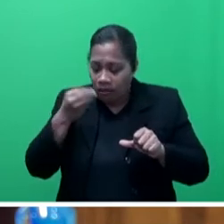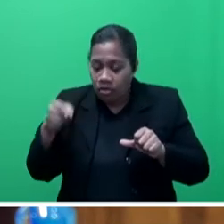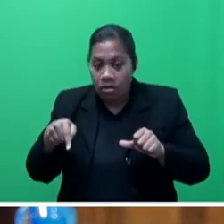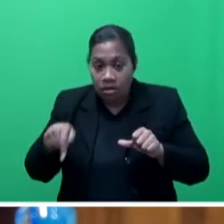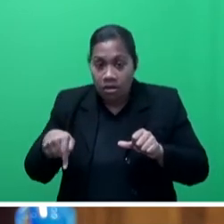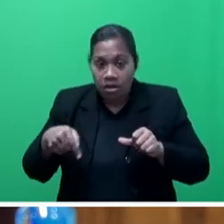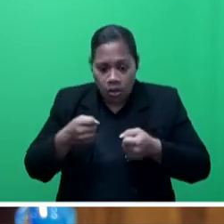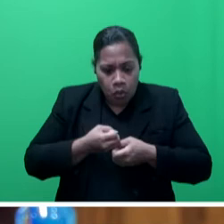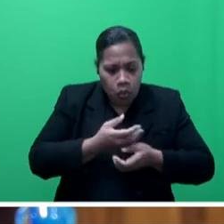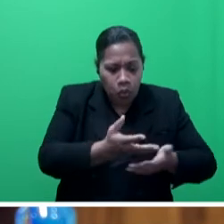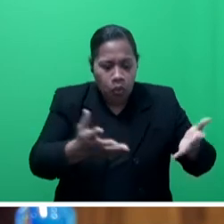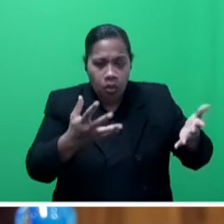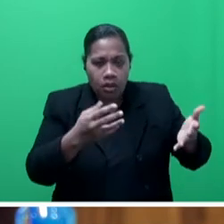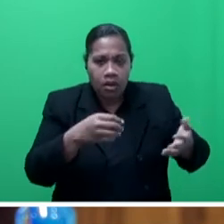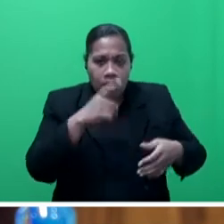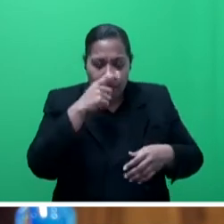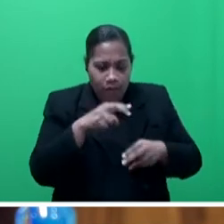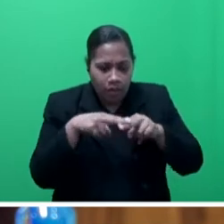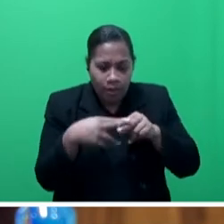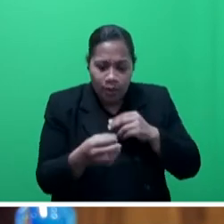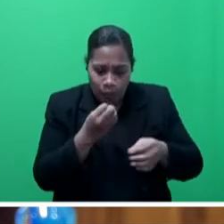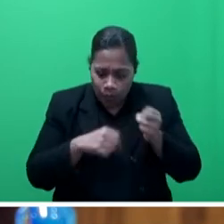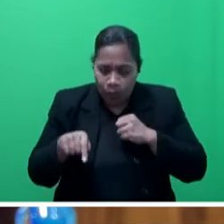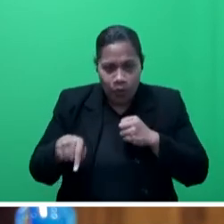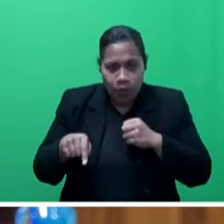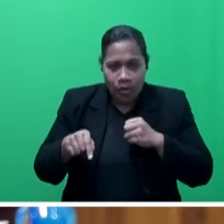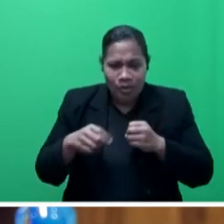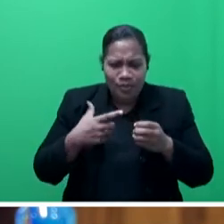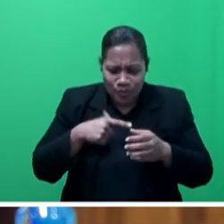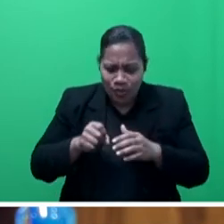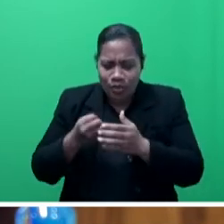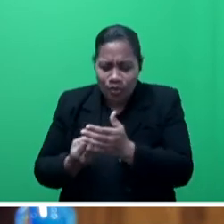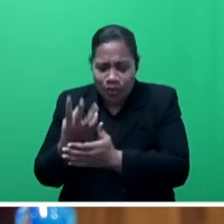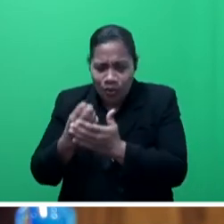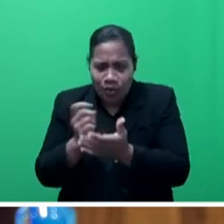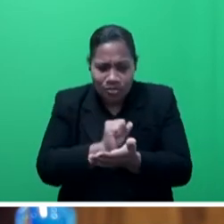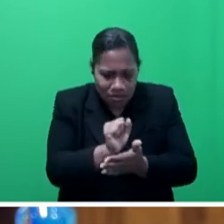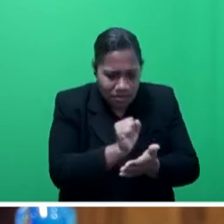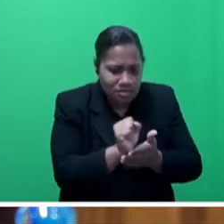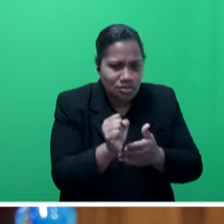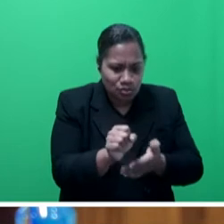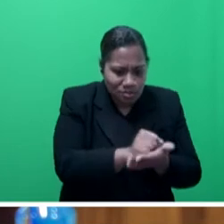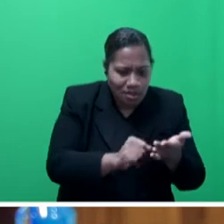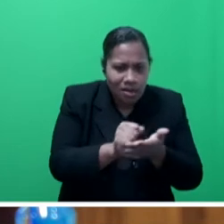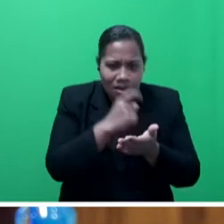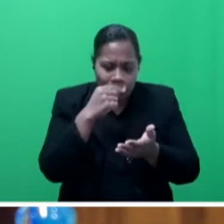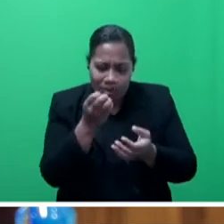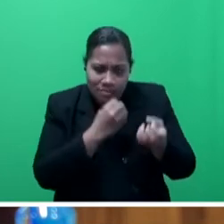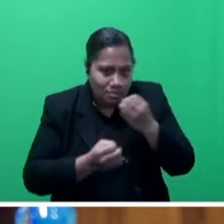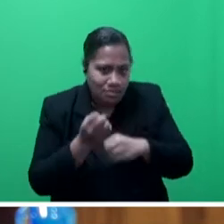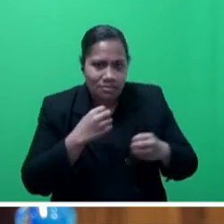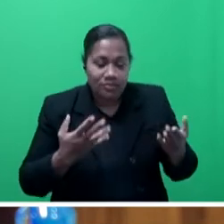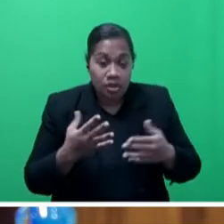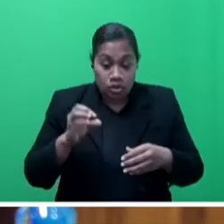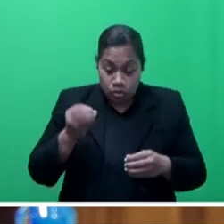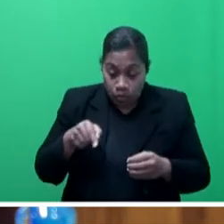in addition to that, were able to export the surplus. Mr. Speaker said, the total agriculture grew